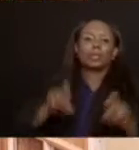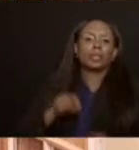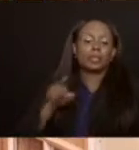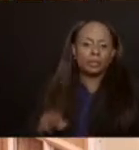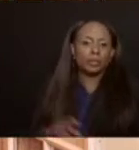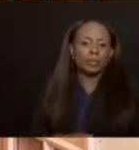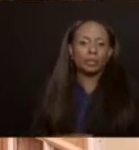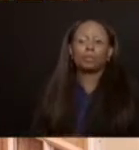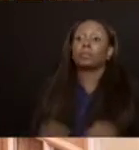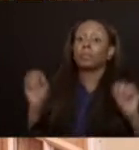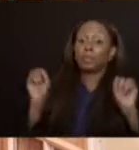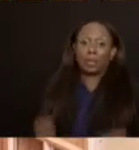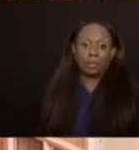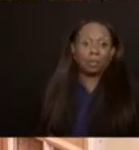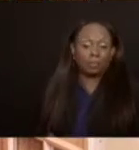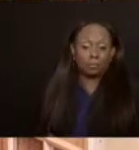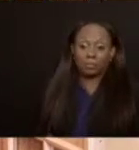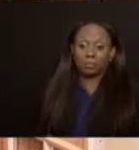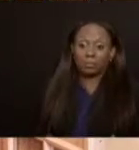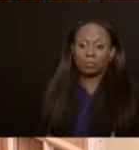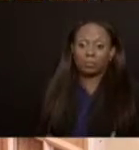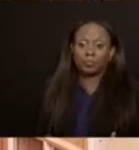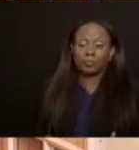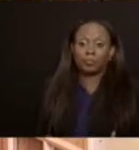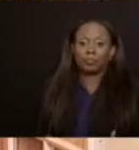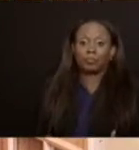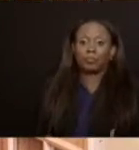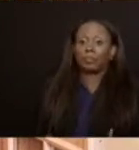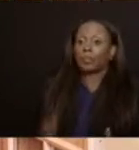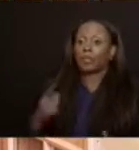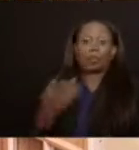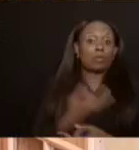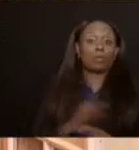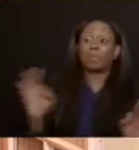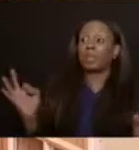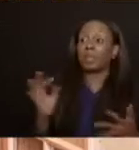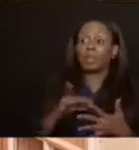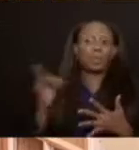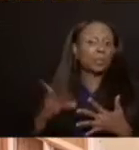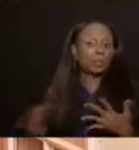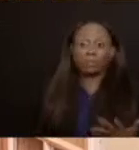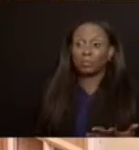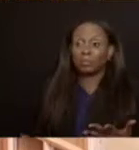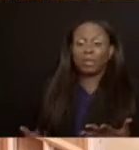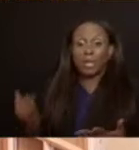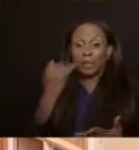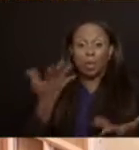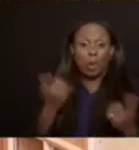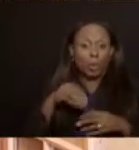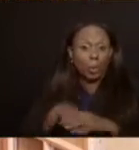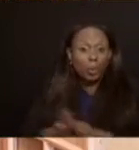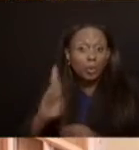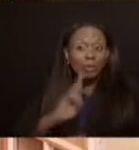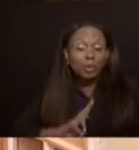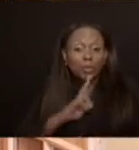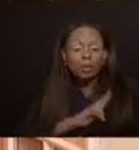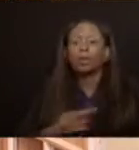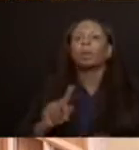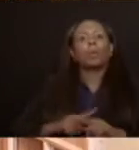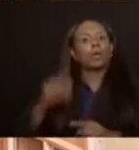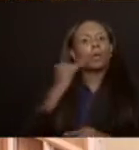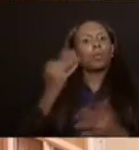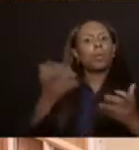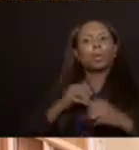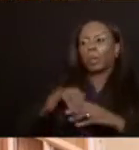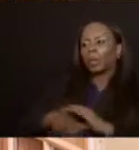in, they're free to do that, and you're free to deal with them just as you're free to choose off of the menu. But if you want to come to a public facility,